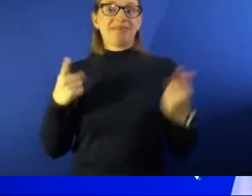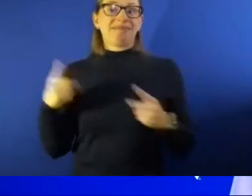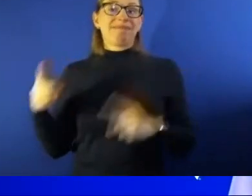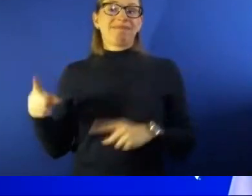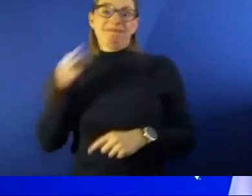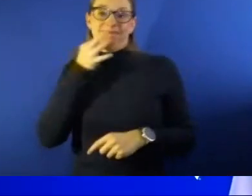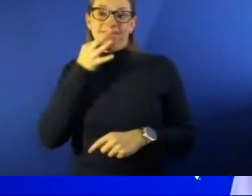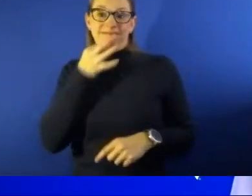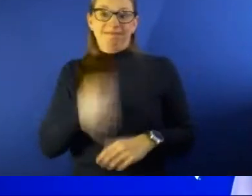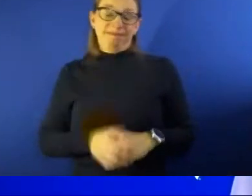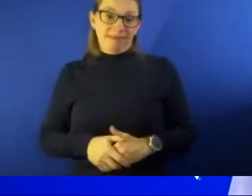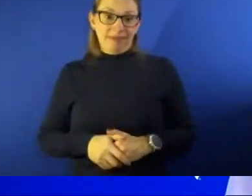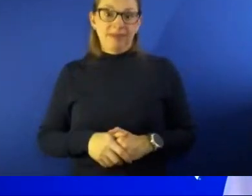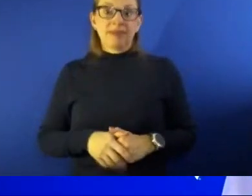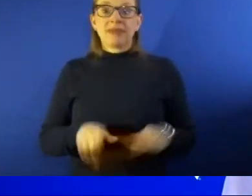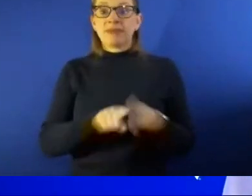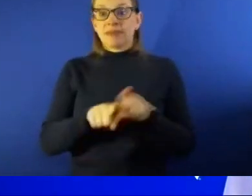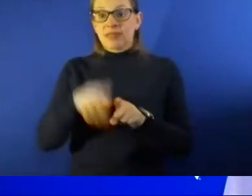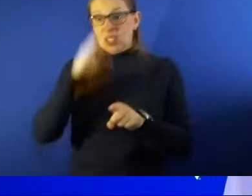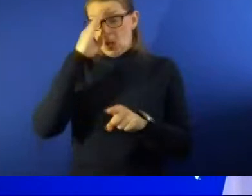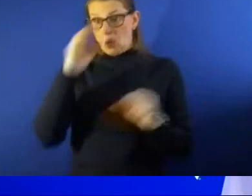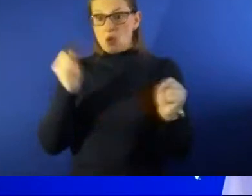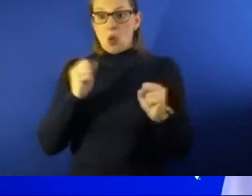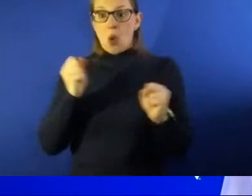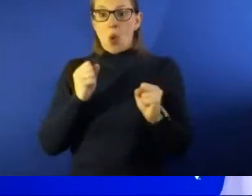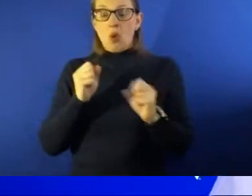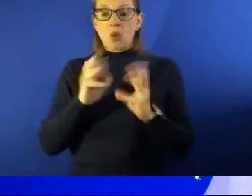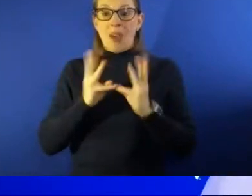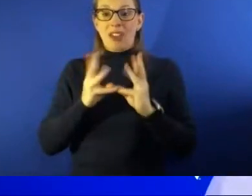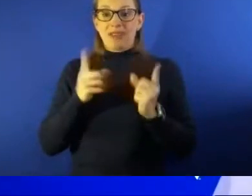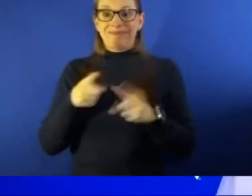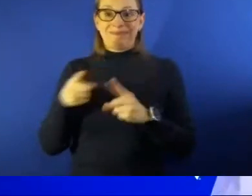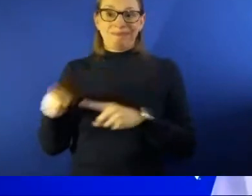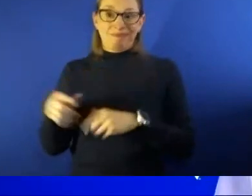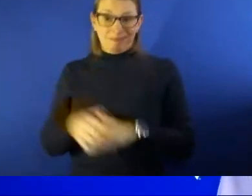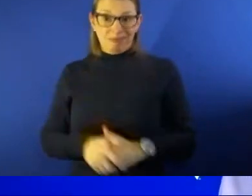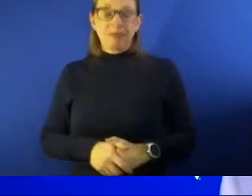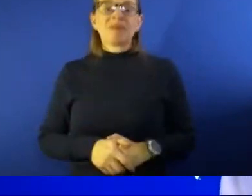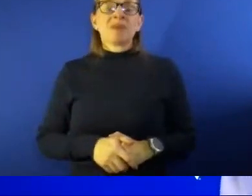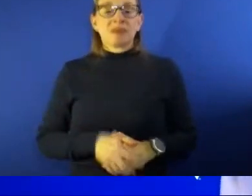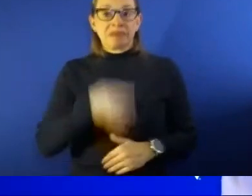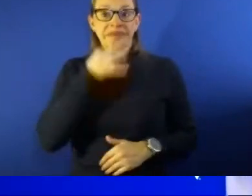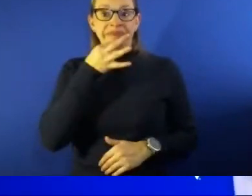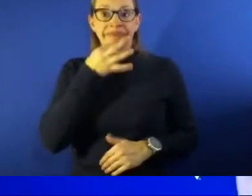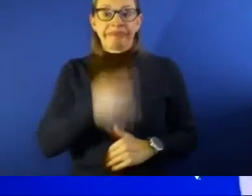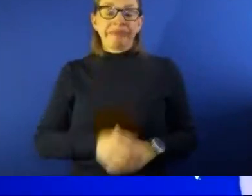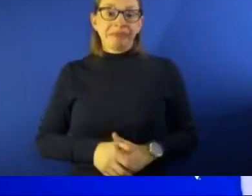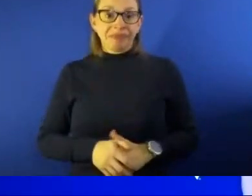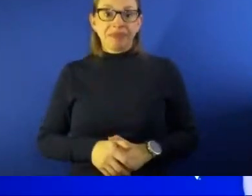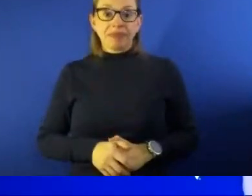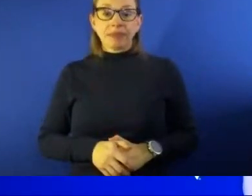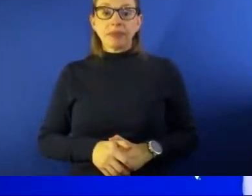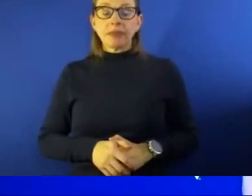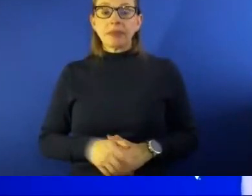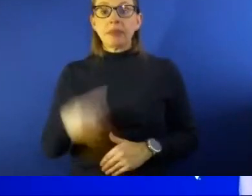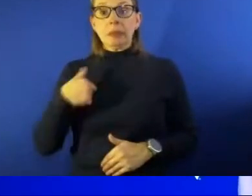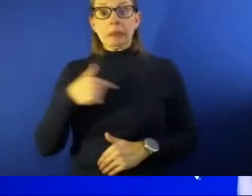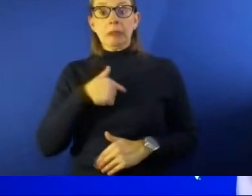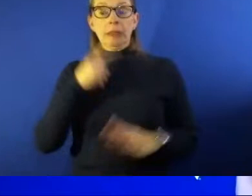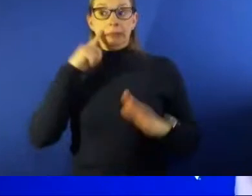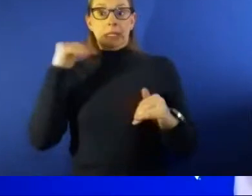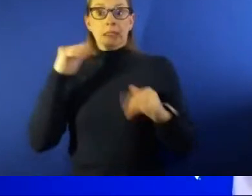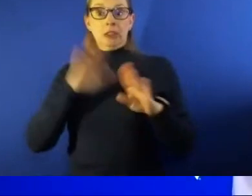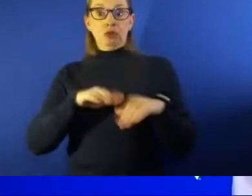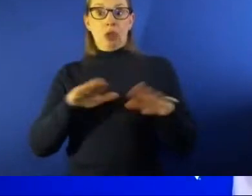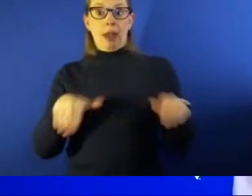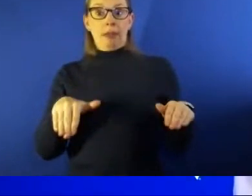We know also the cold weather is coming up. If you can, I don't think we anticipate the child,